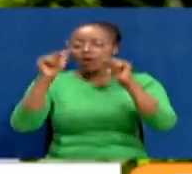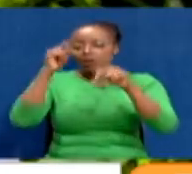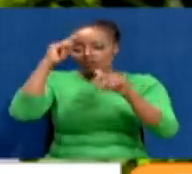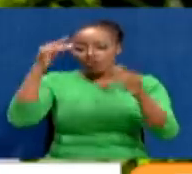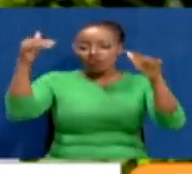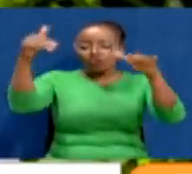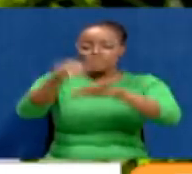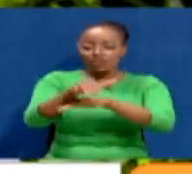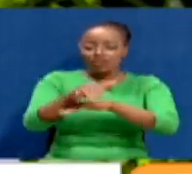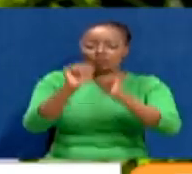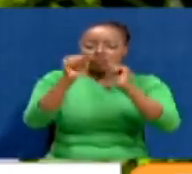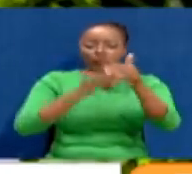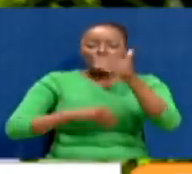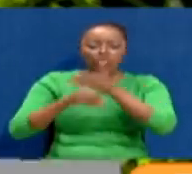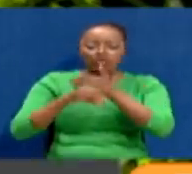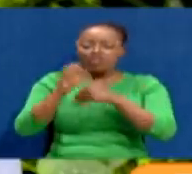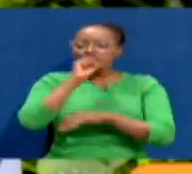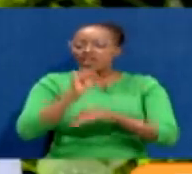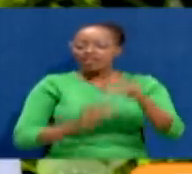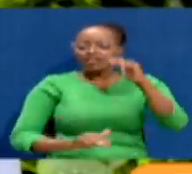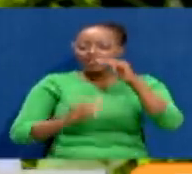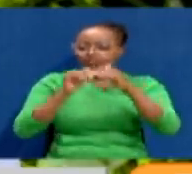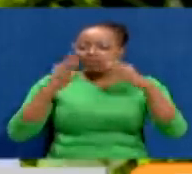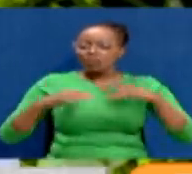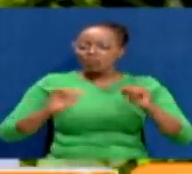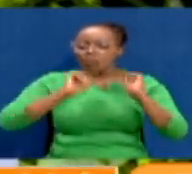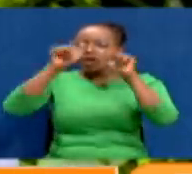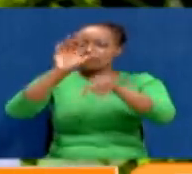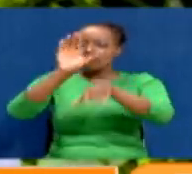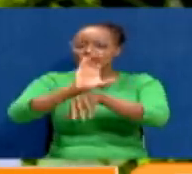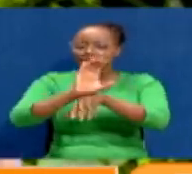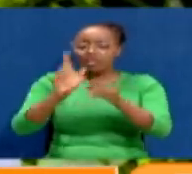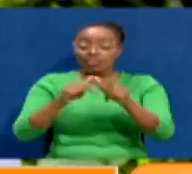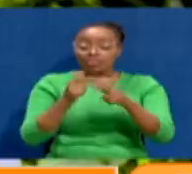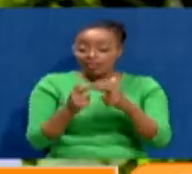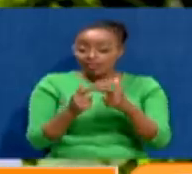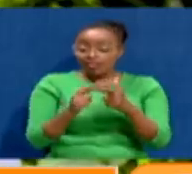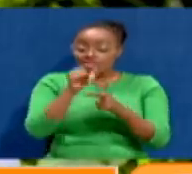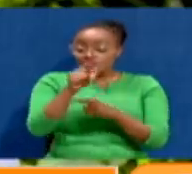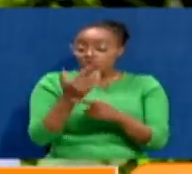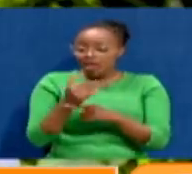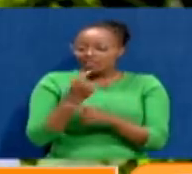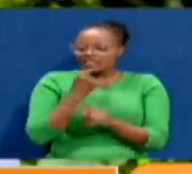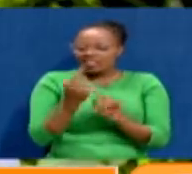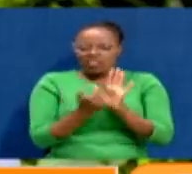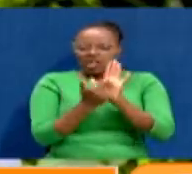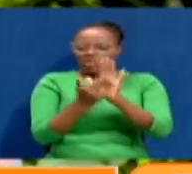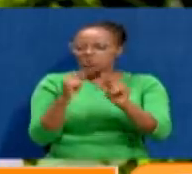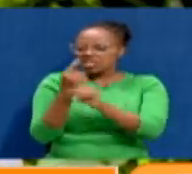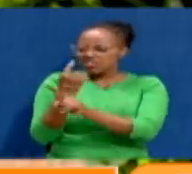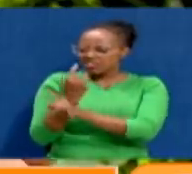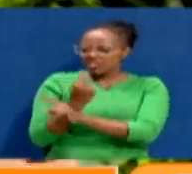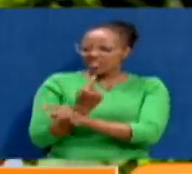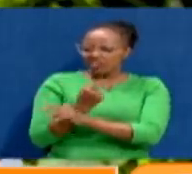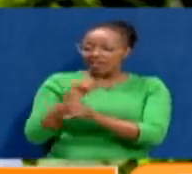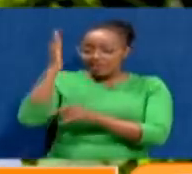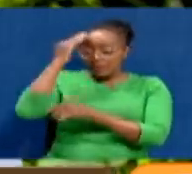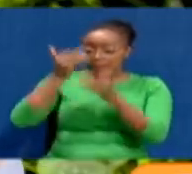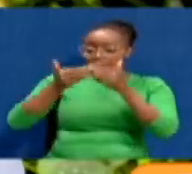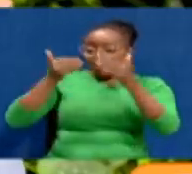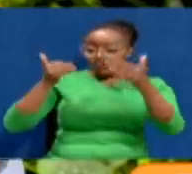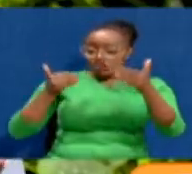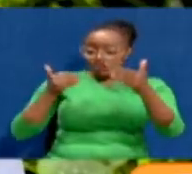funerals, you can now increase the age limit of people who are going to churches. I mean, you are giving mixed signals. Remember